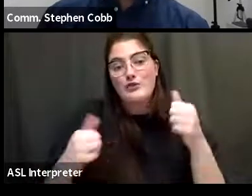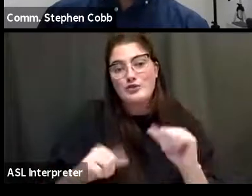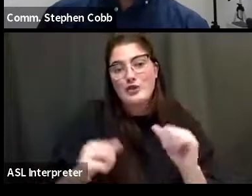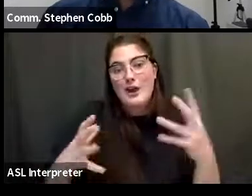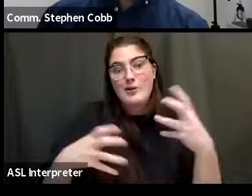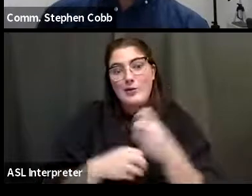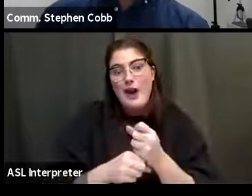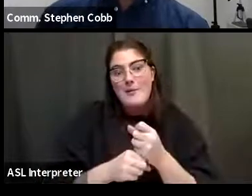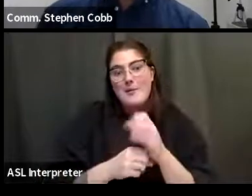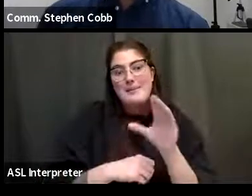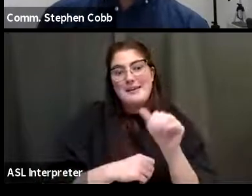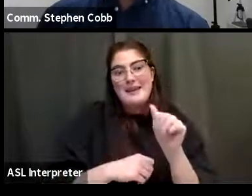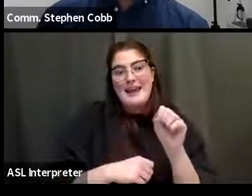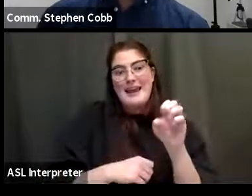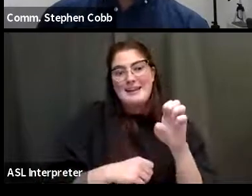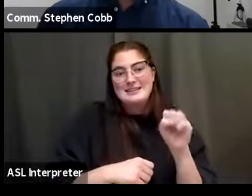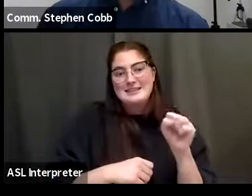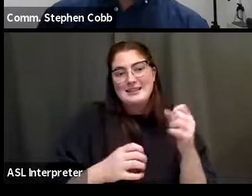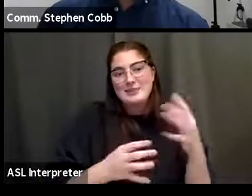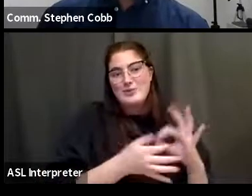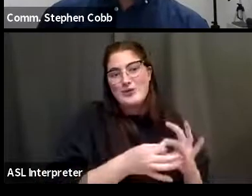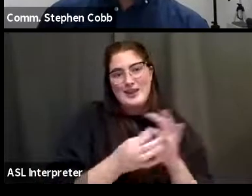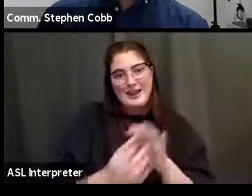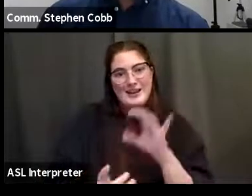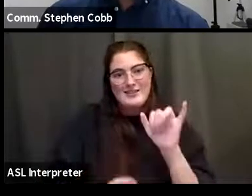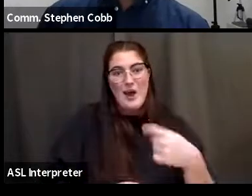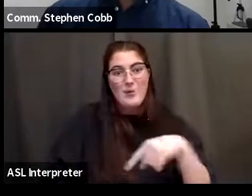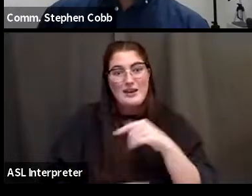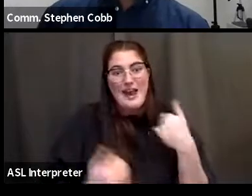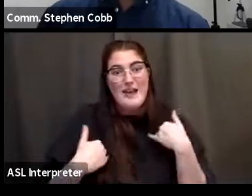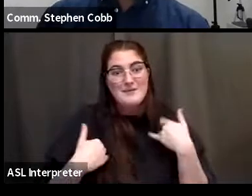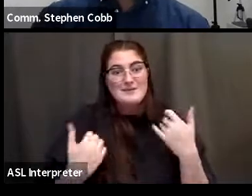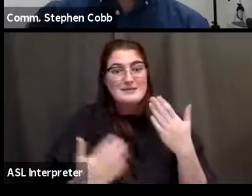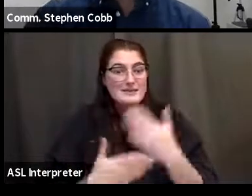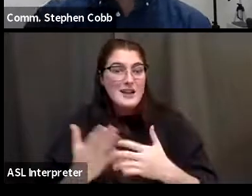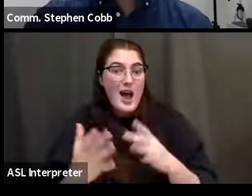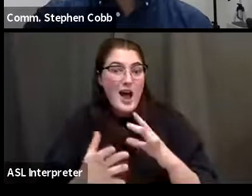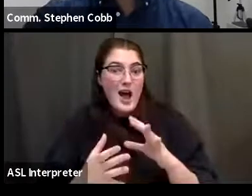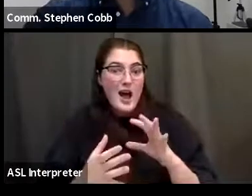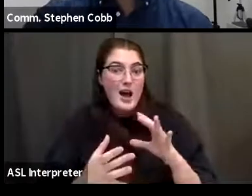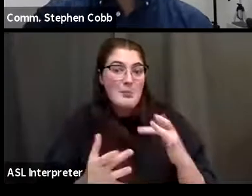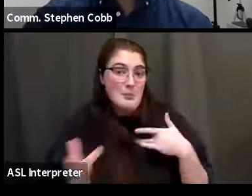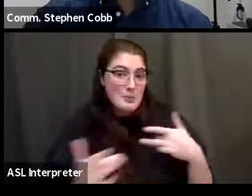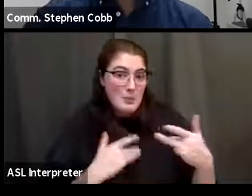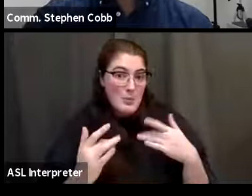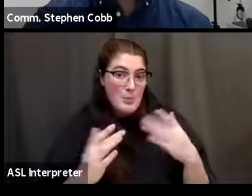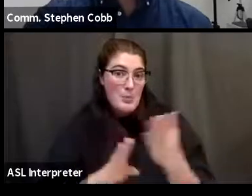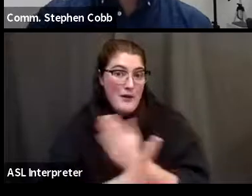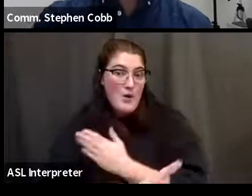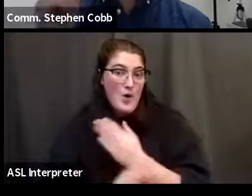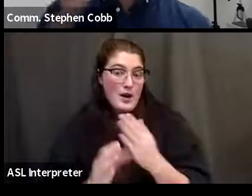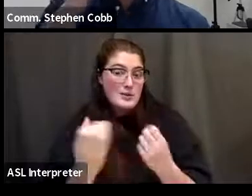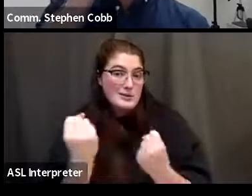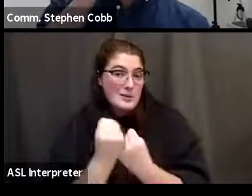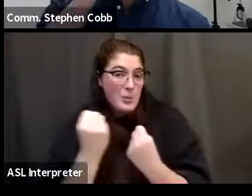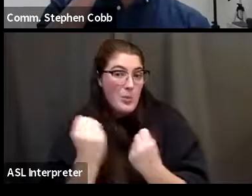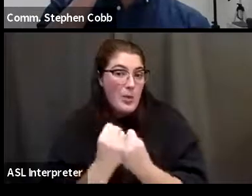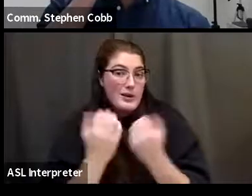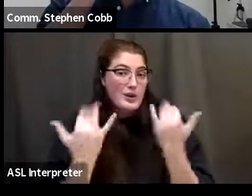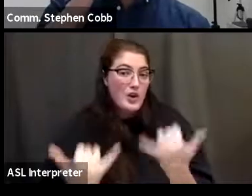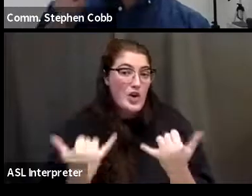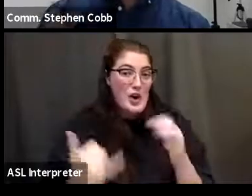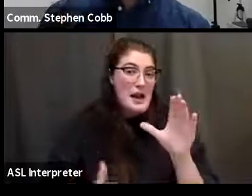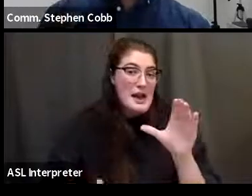with that. We do have some stipulations before supporting the current